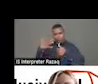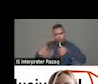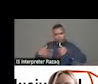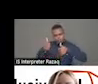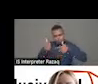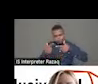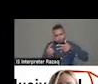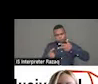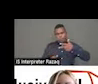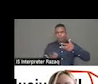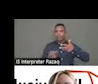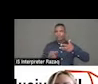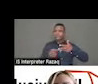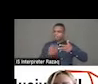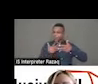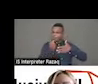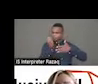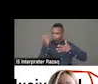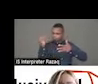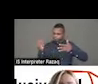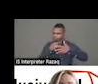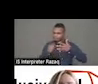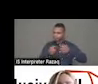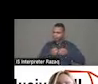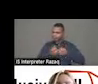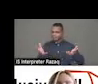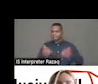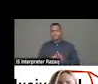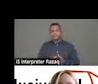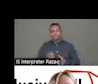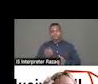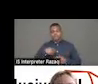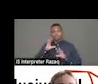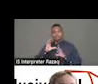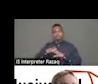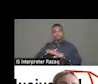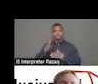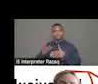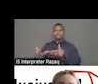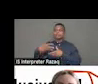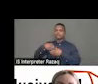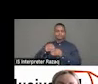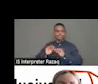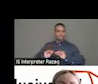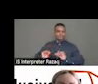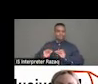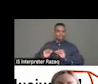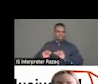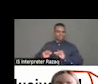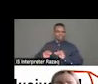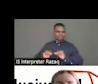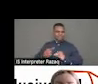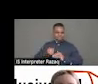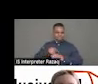Program Manager in the Save the Children Northwest Balkans, and currently I'm mostly involved in implementing